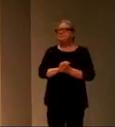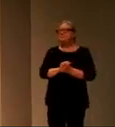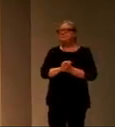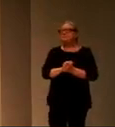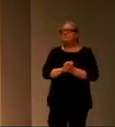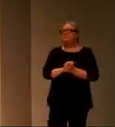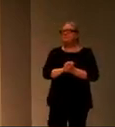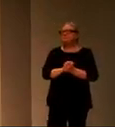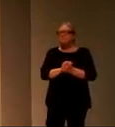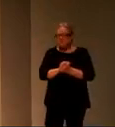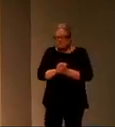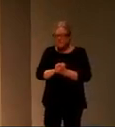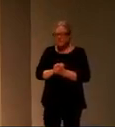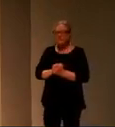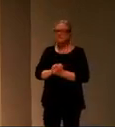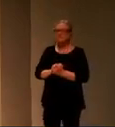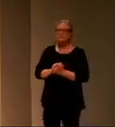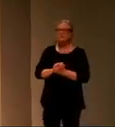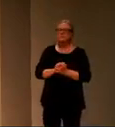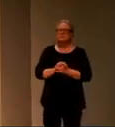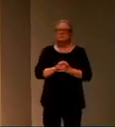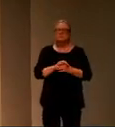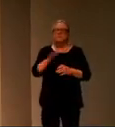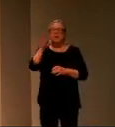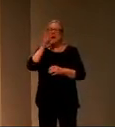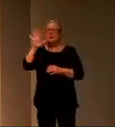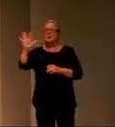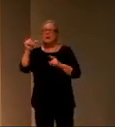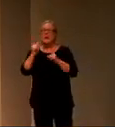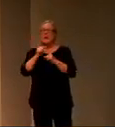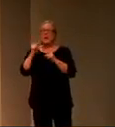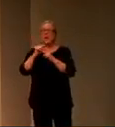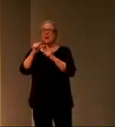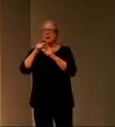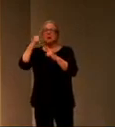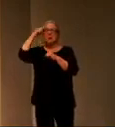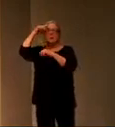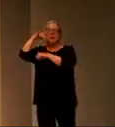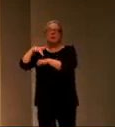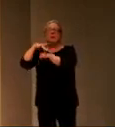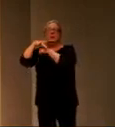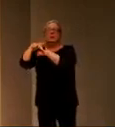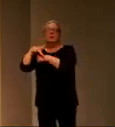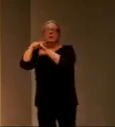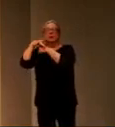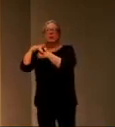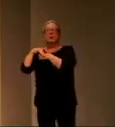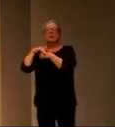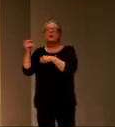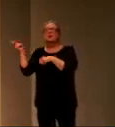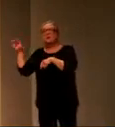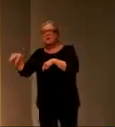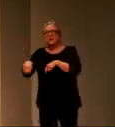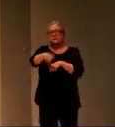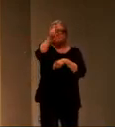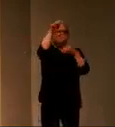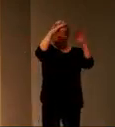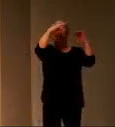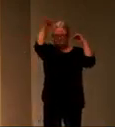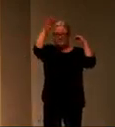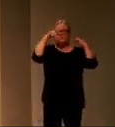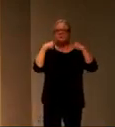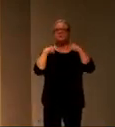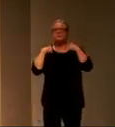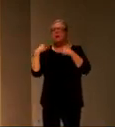Well, those words continued to ring in my ears. So long after they went upstairs, I was looking back through her chart.